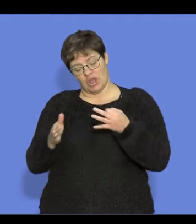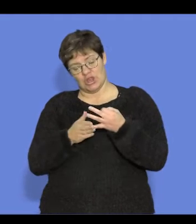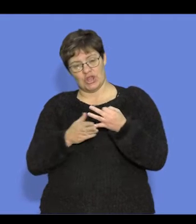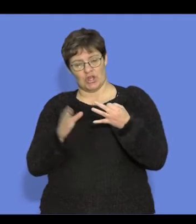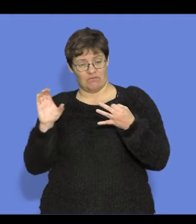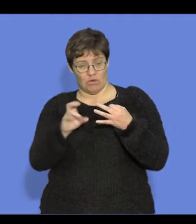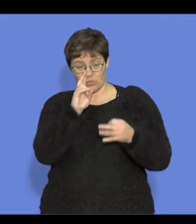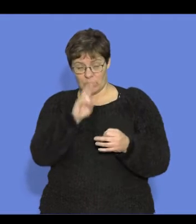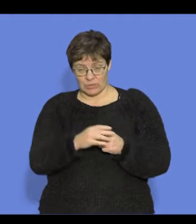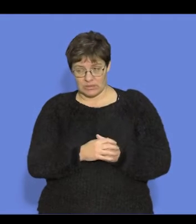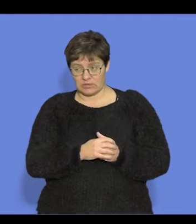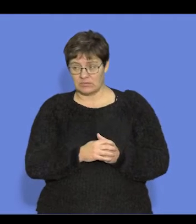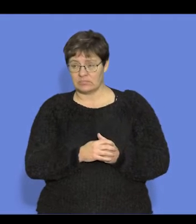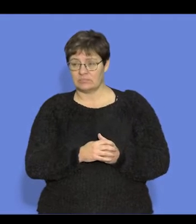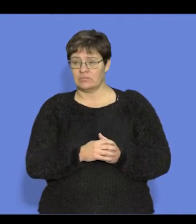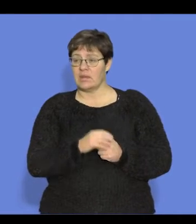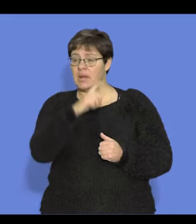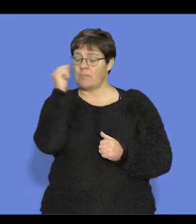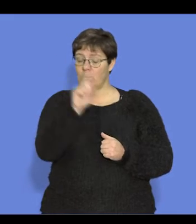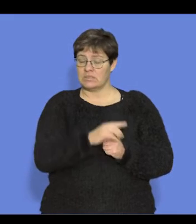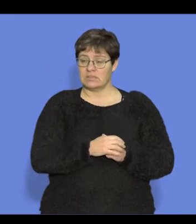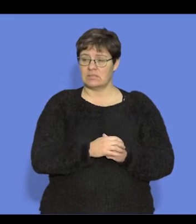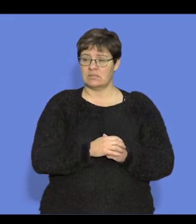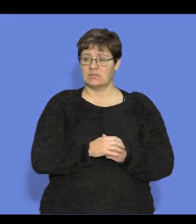at, which we call